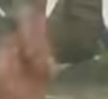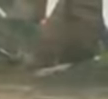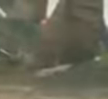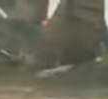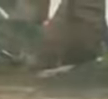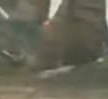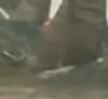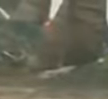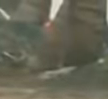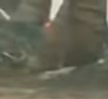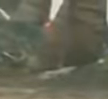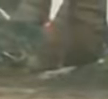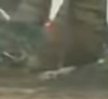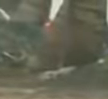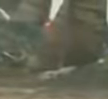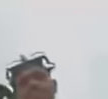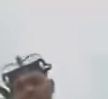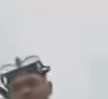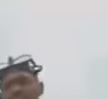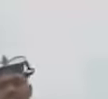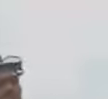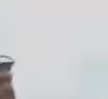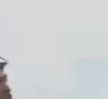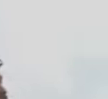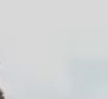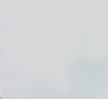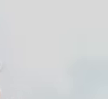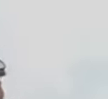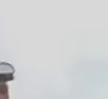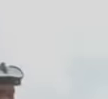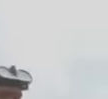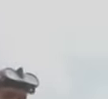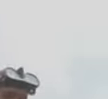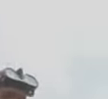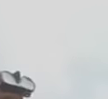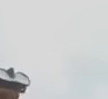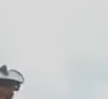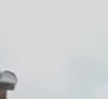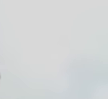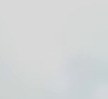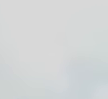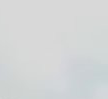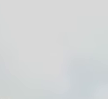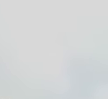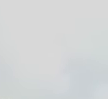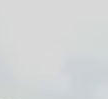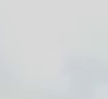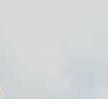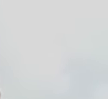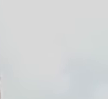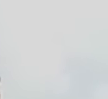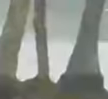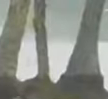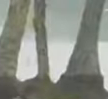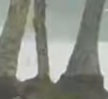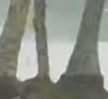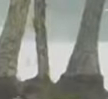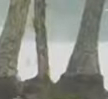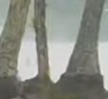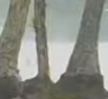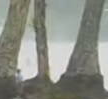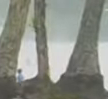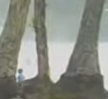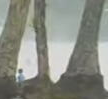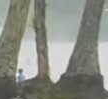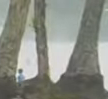Where you hustling now up to? This is the beach. You're supposed to be relaxing. Well, I'm going to get some bacon shark. Oh, all right. Yeah, me and my boy, yeah. Just remember,